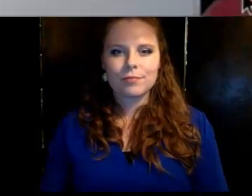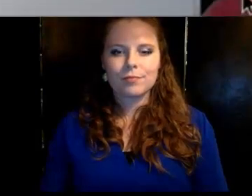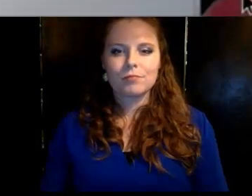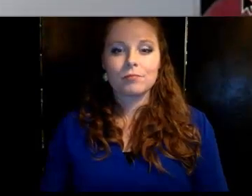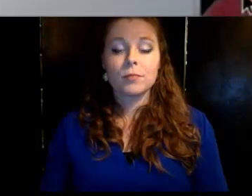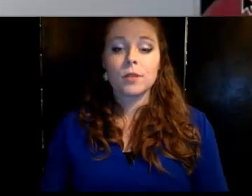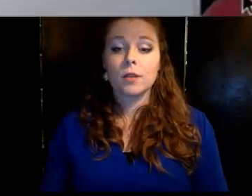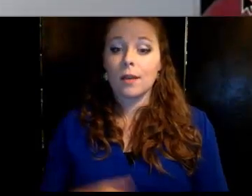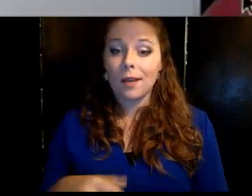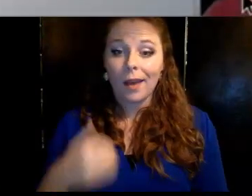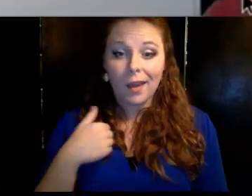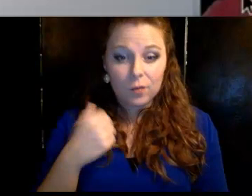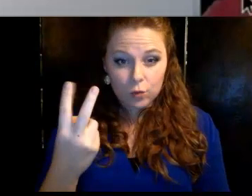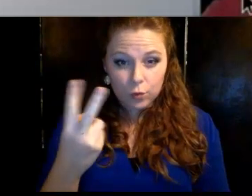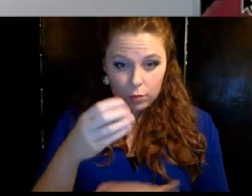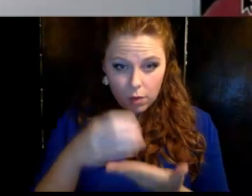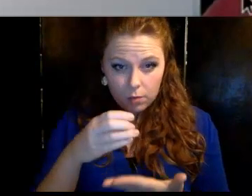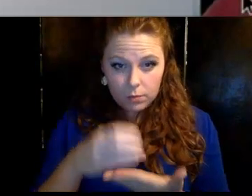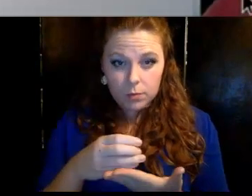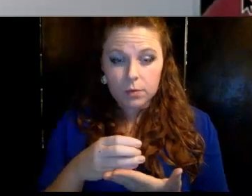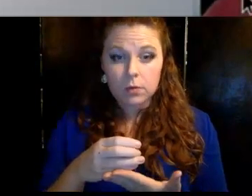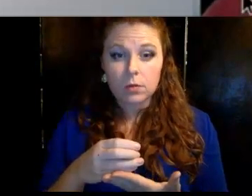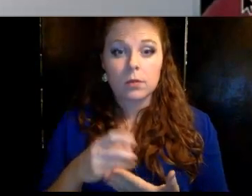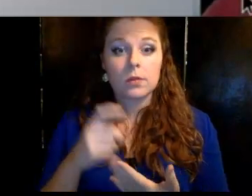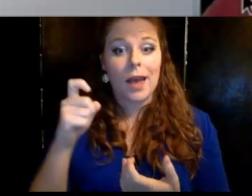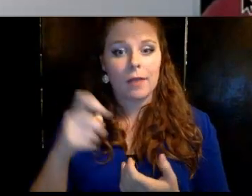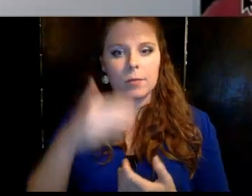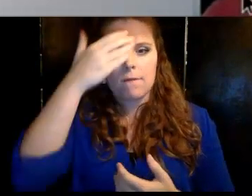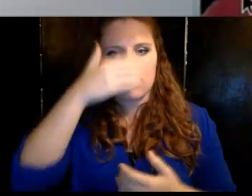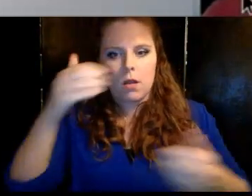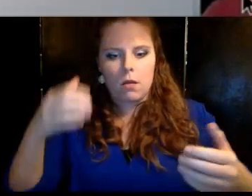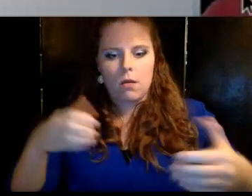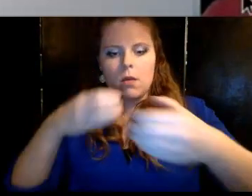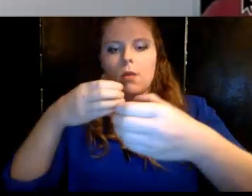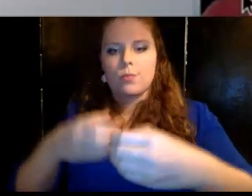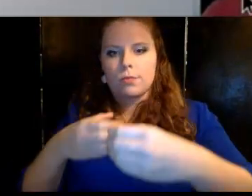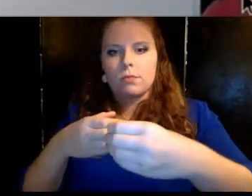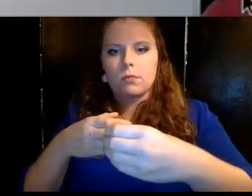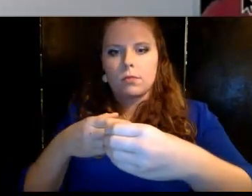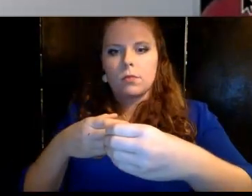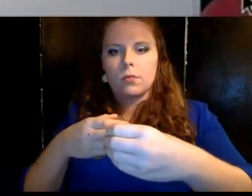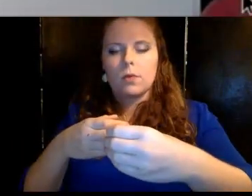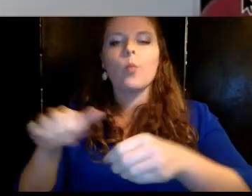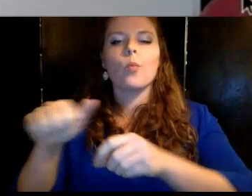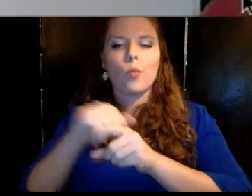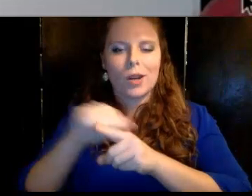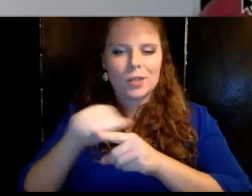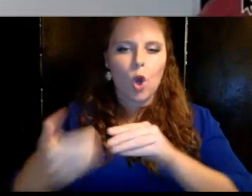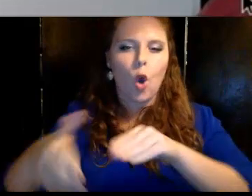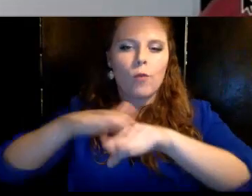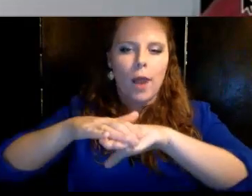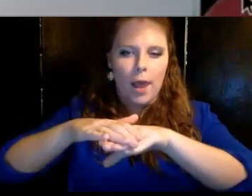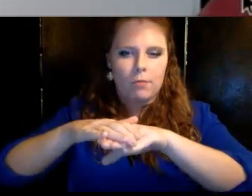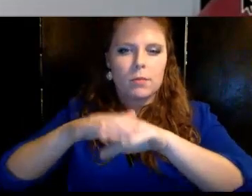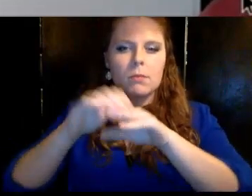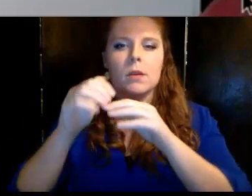I want you to set up 2 cups so that 1 cup is in front of the other one, and you're going to practice overlapping that